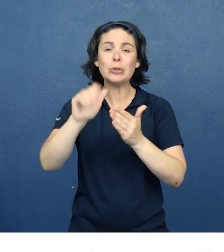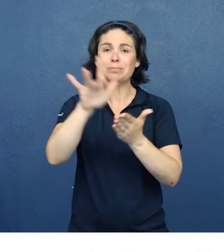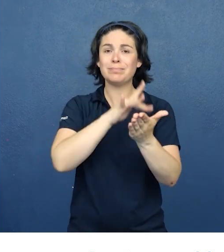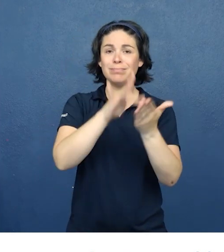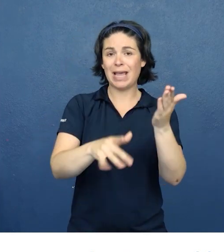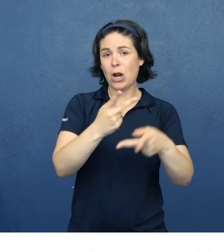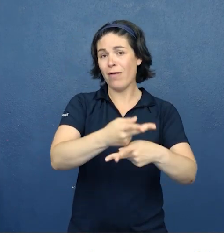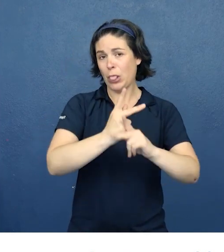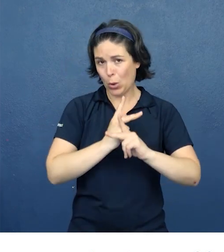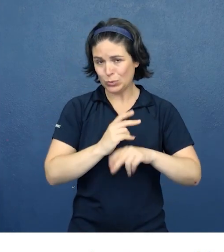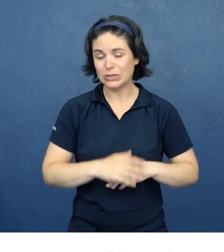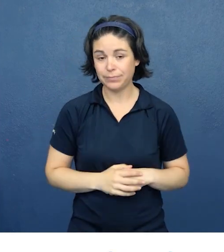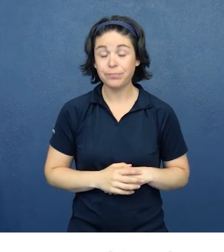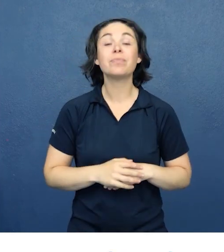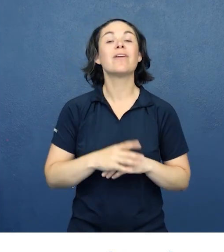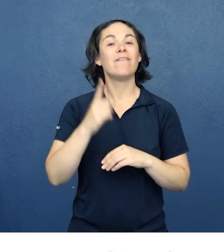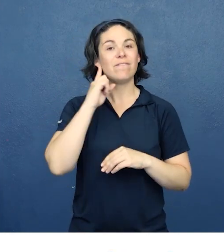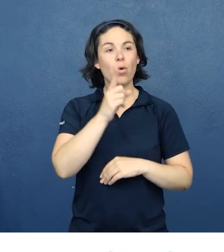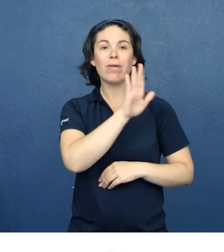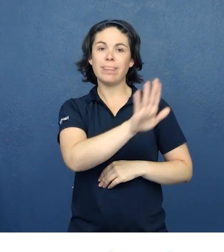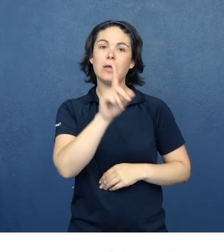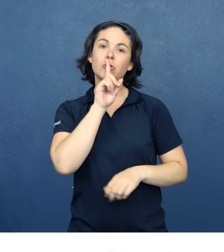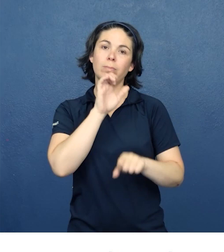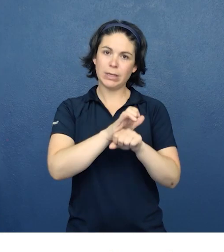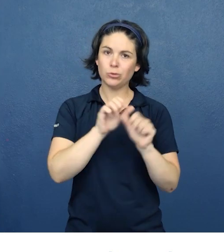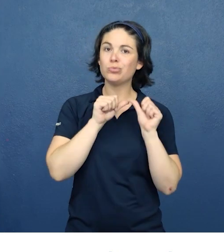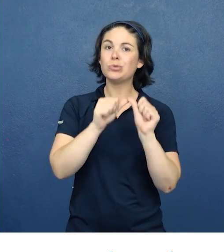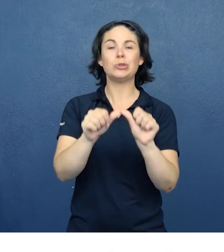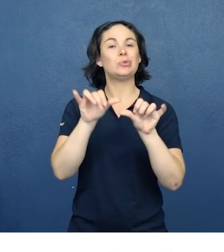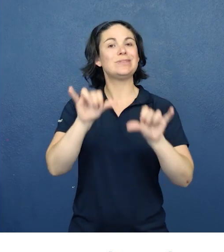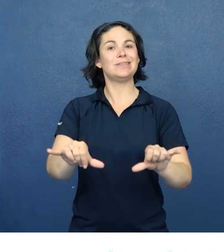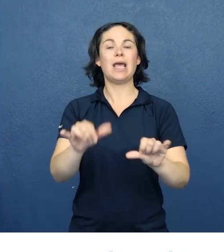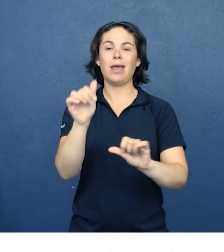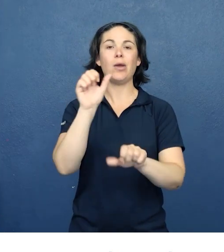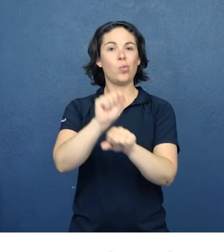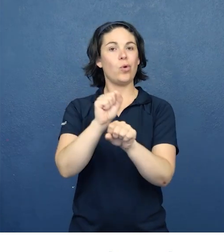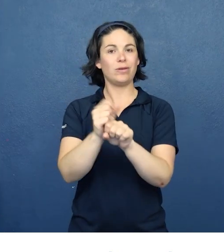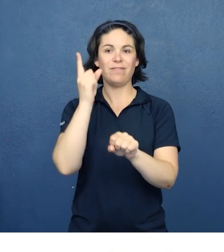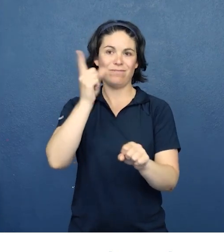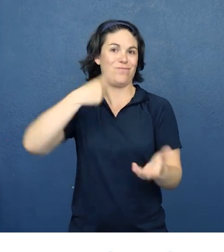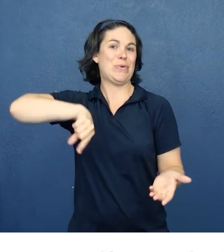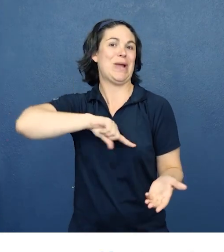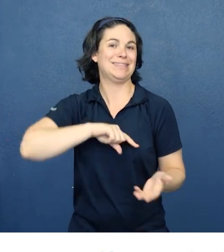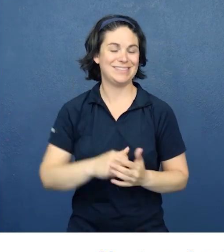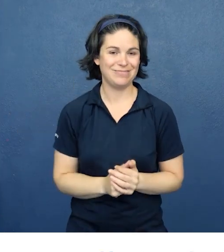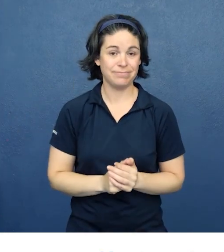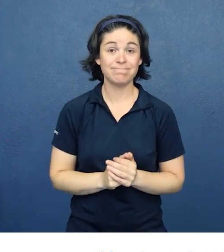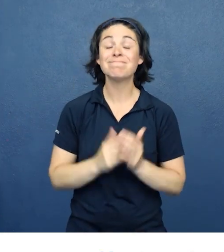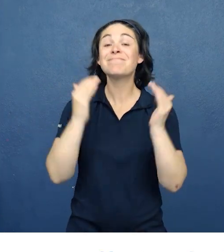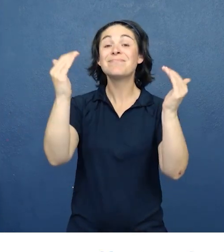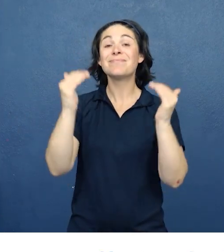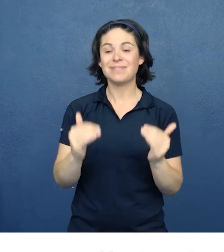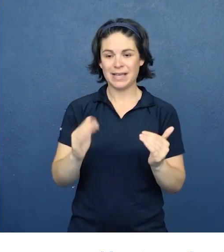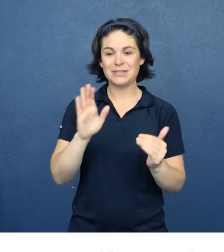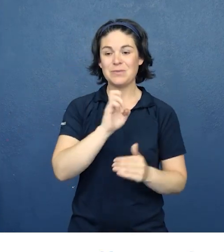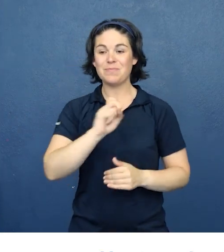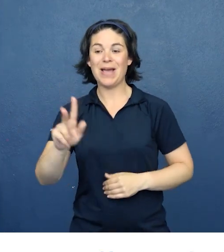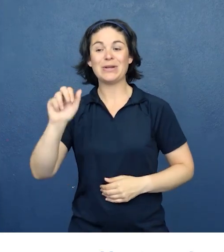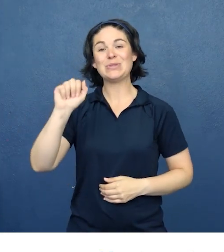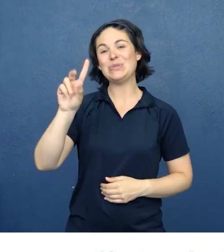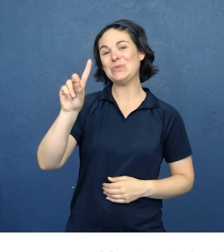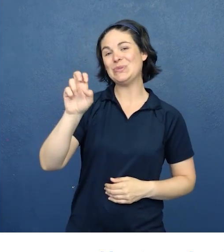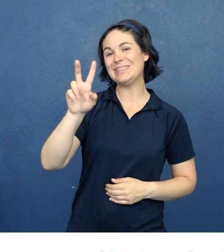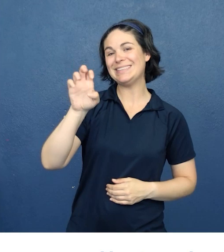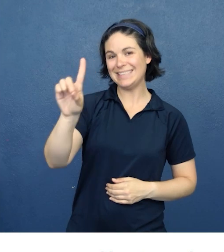$300,000 in loan repayments in exchange for a commitment to remain employed by our service system. Next up, I return you to